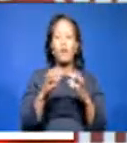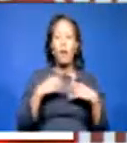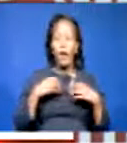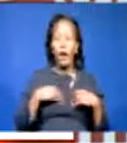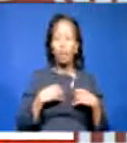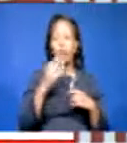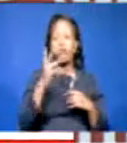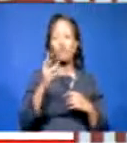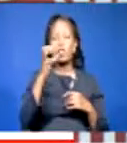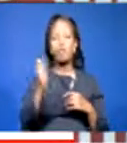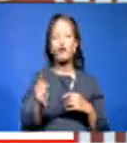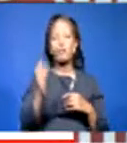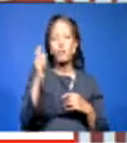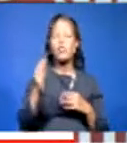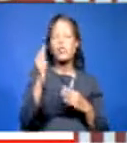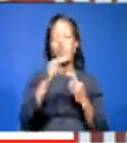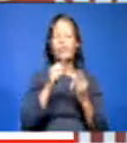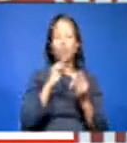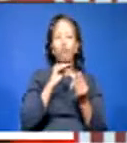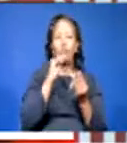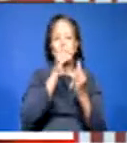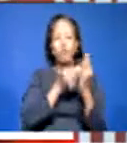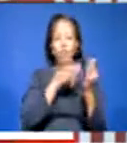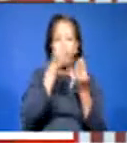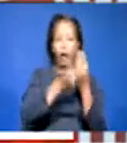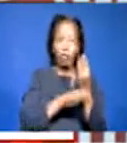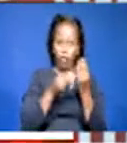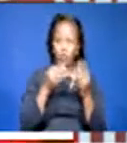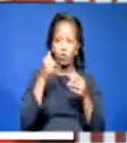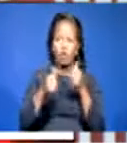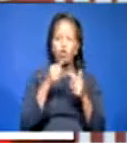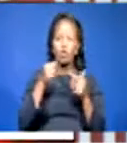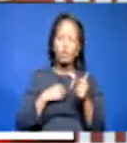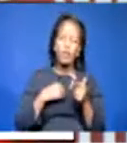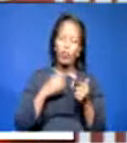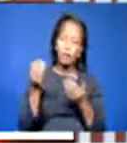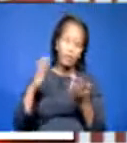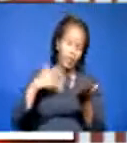45 tons of fresh avocado after arriving in Shanghai